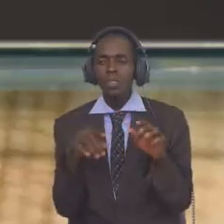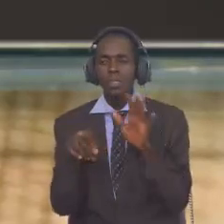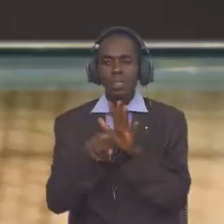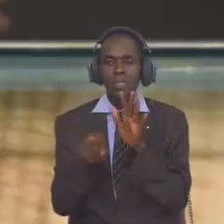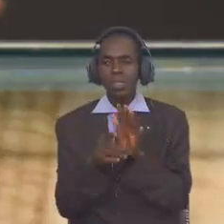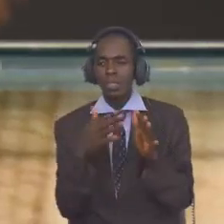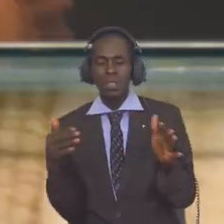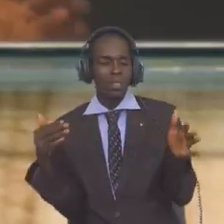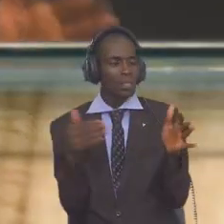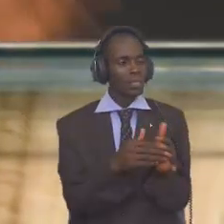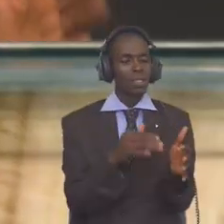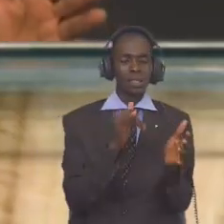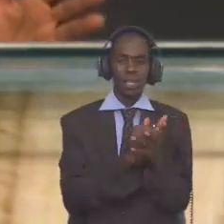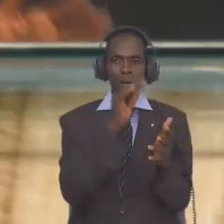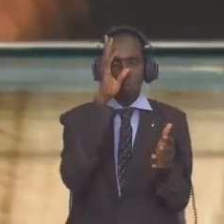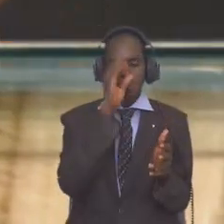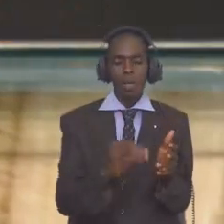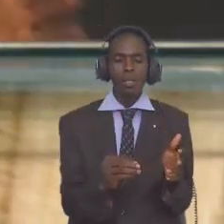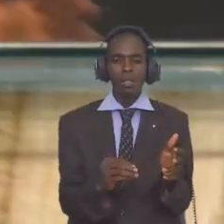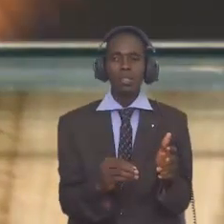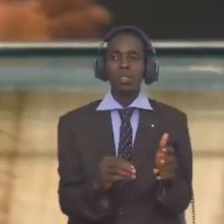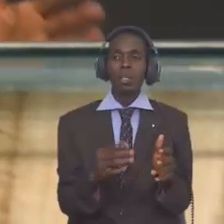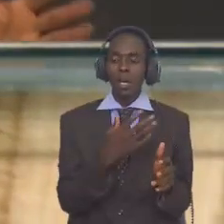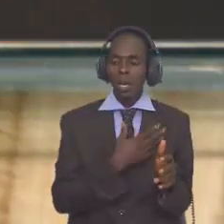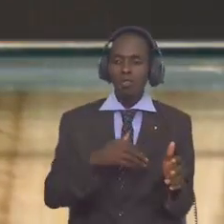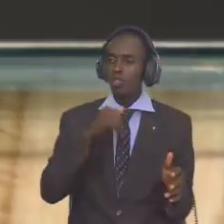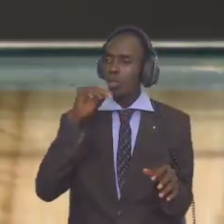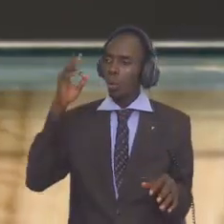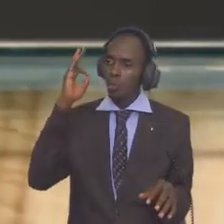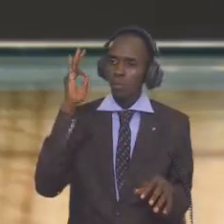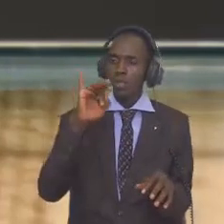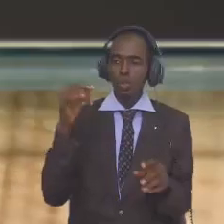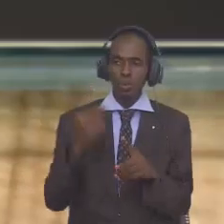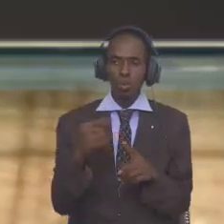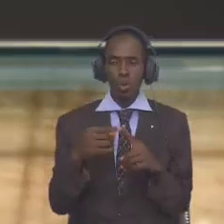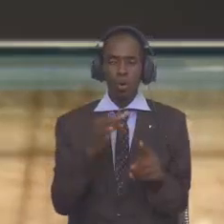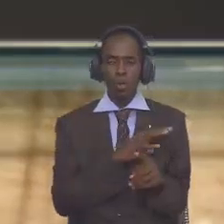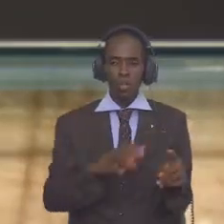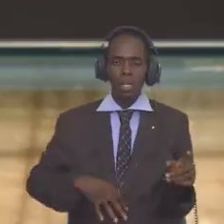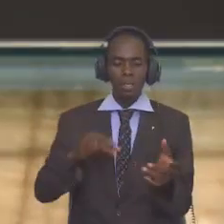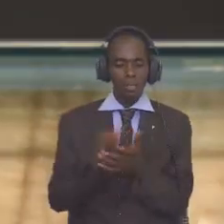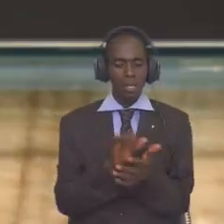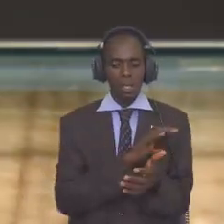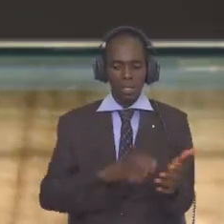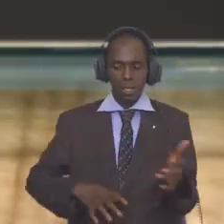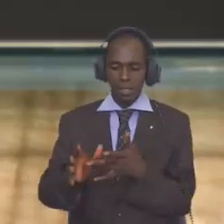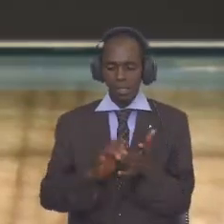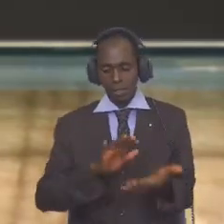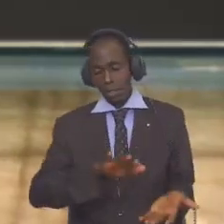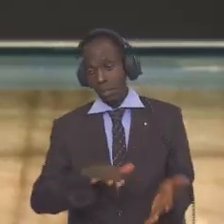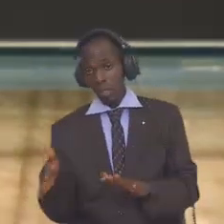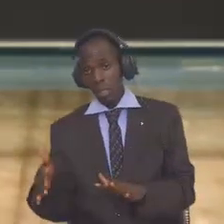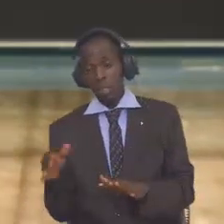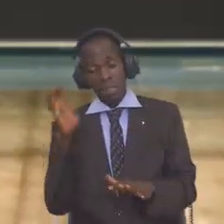not declare the word of Christ justifiably. As Jesus died on the cross, he said, if